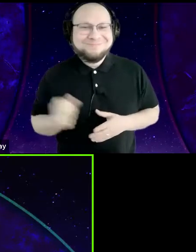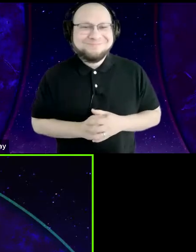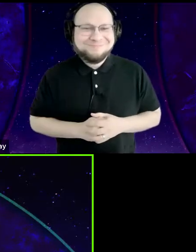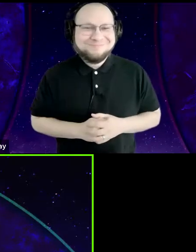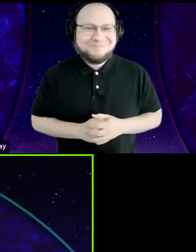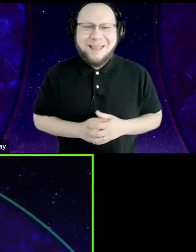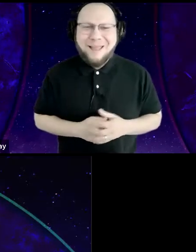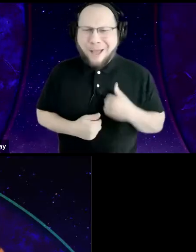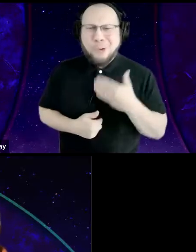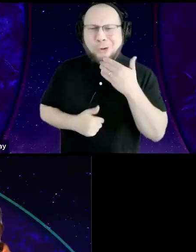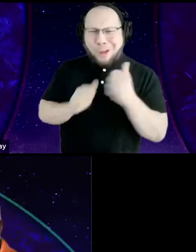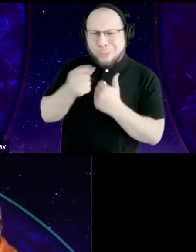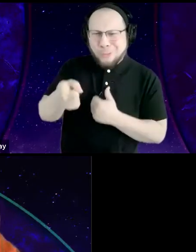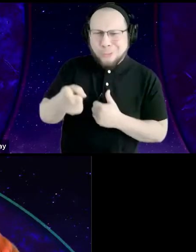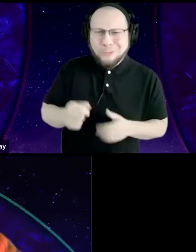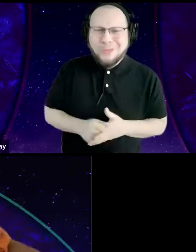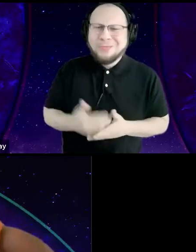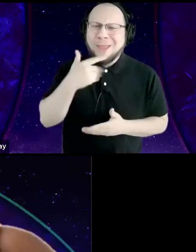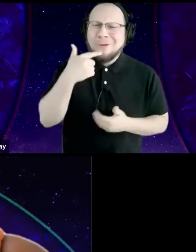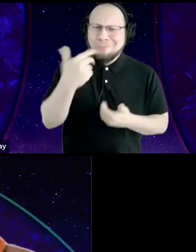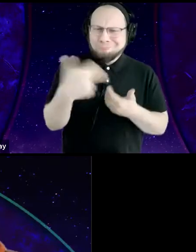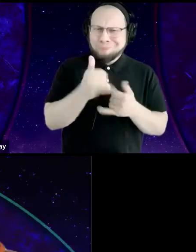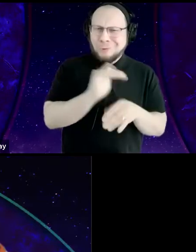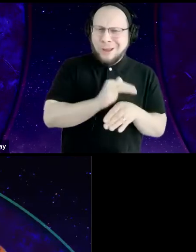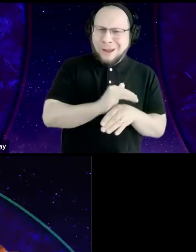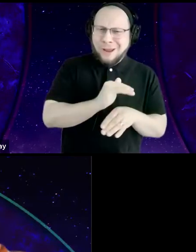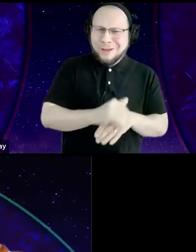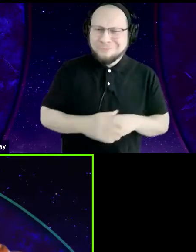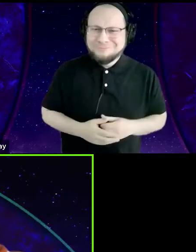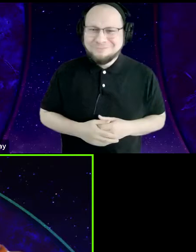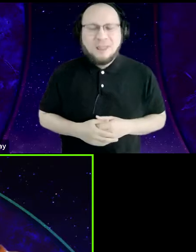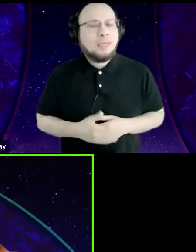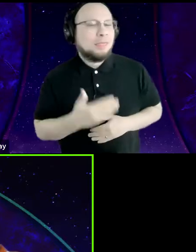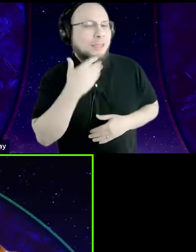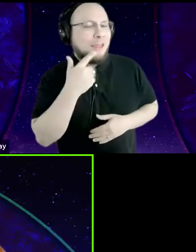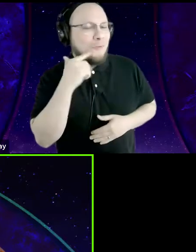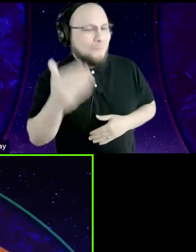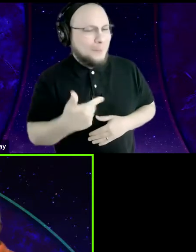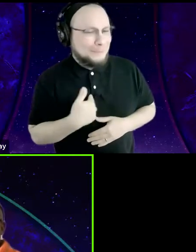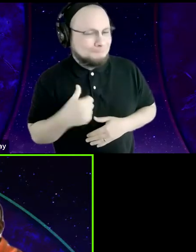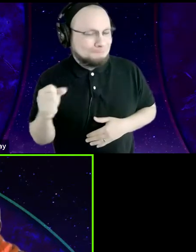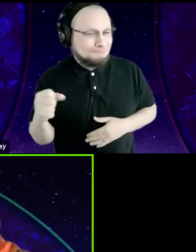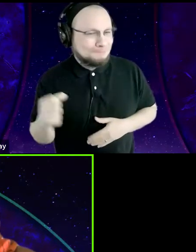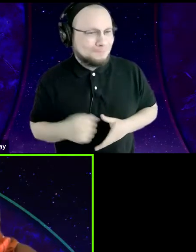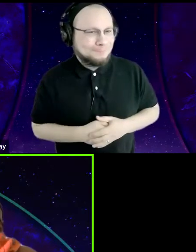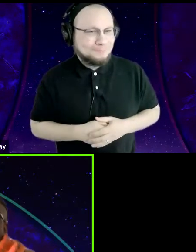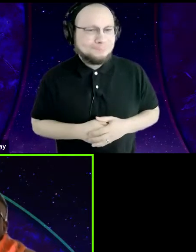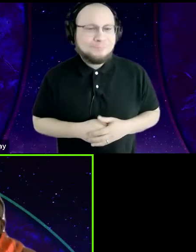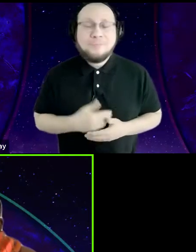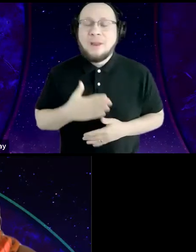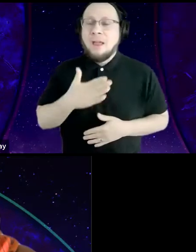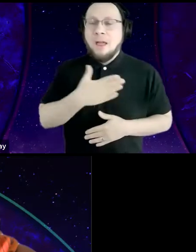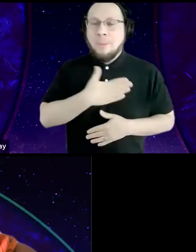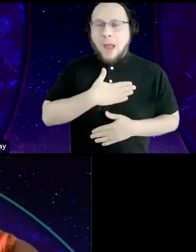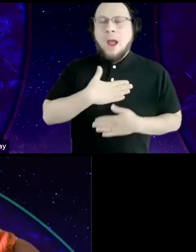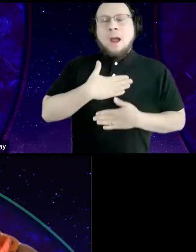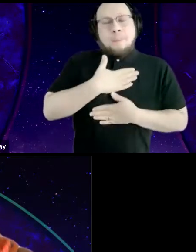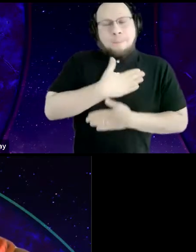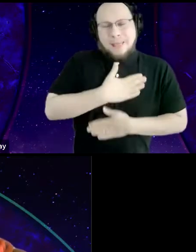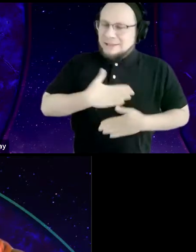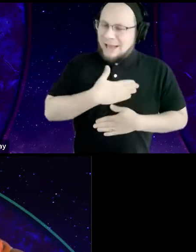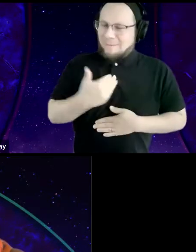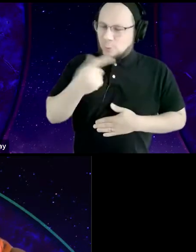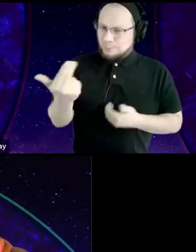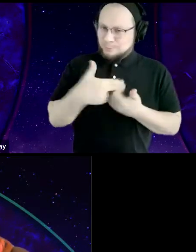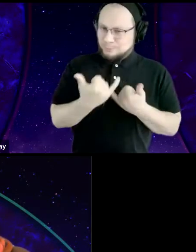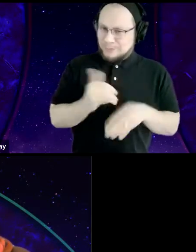I'm well, how are you? Thank you for being here. Thank you for having me. It is my pleasure. I can't wait